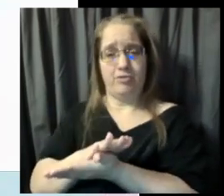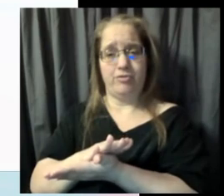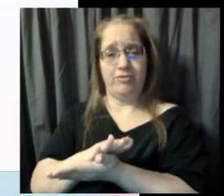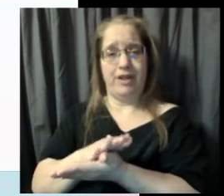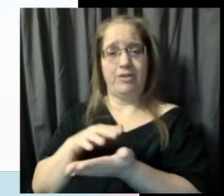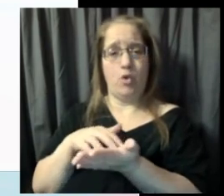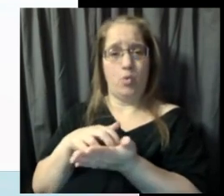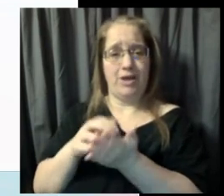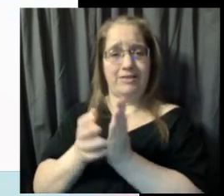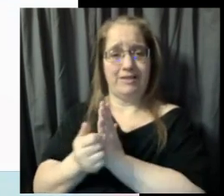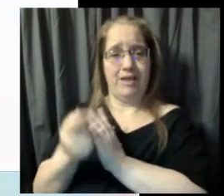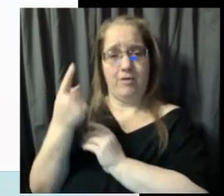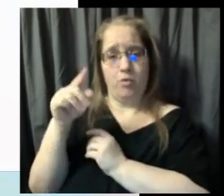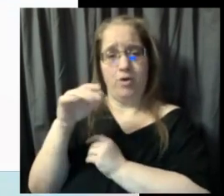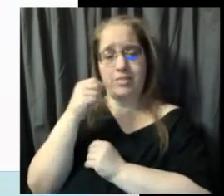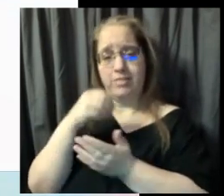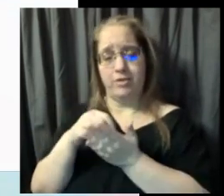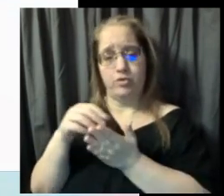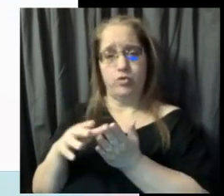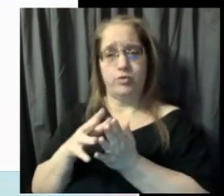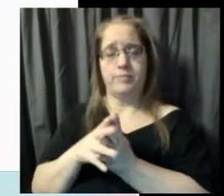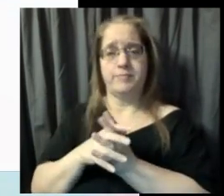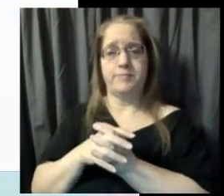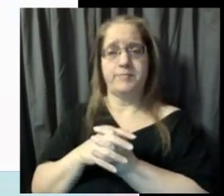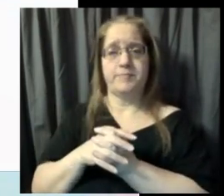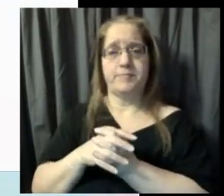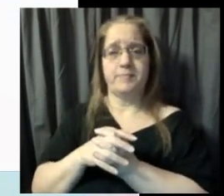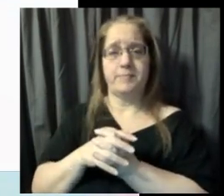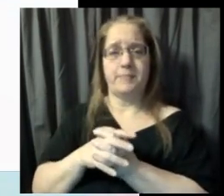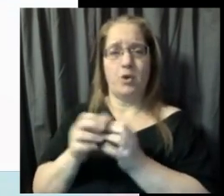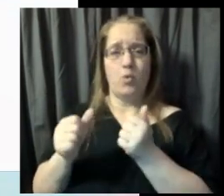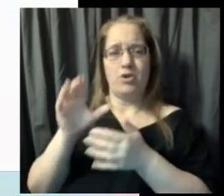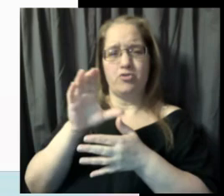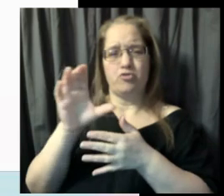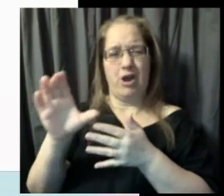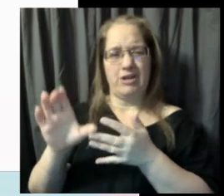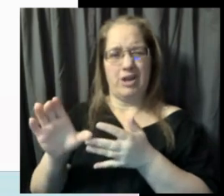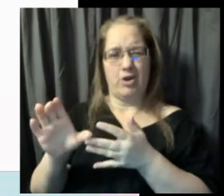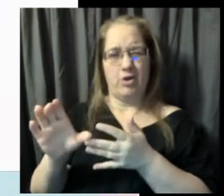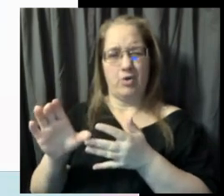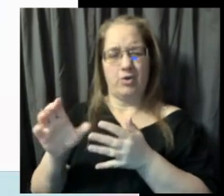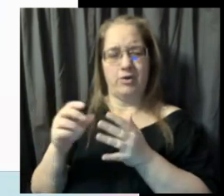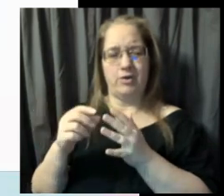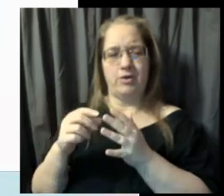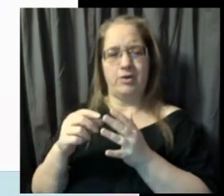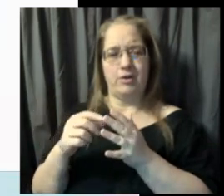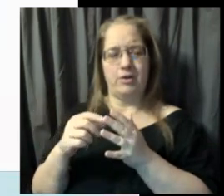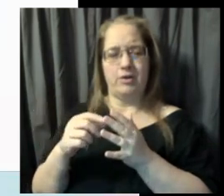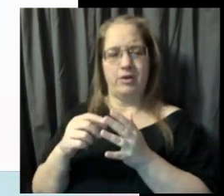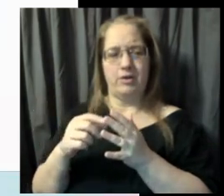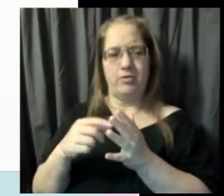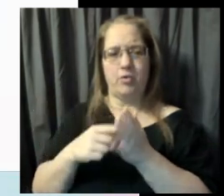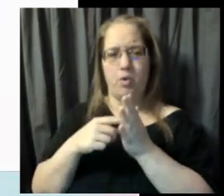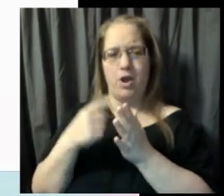an underdeveloped skill for them. And then are there, what criteria would indicate a need to seek